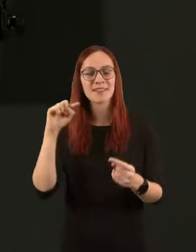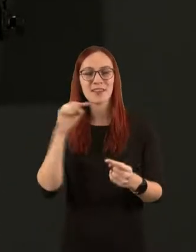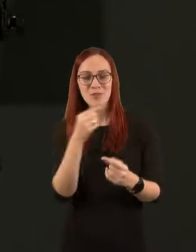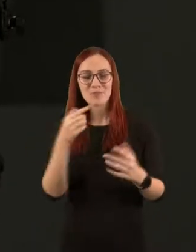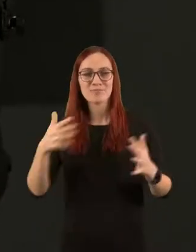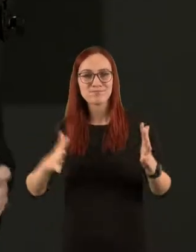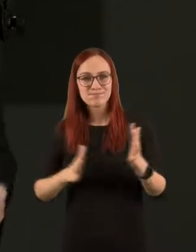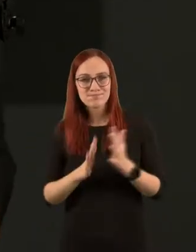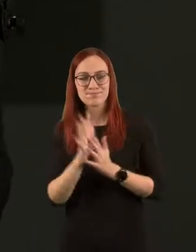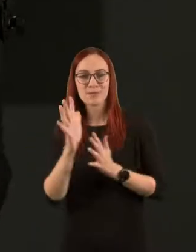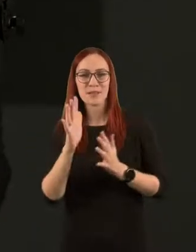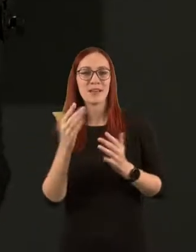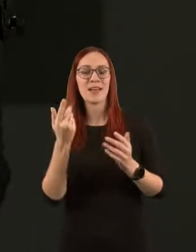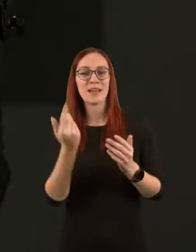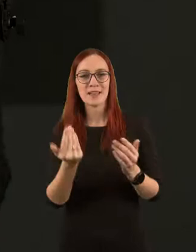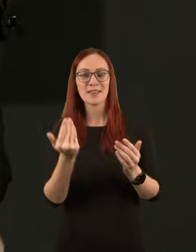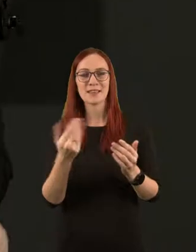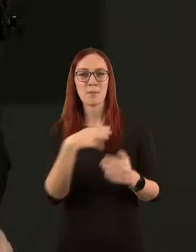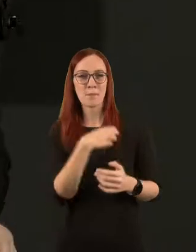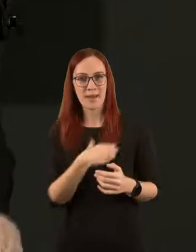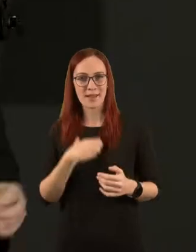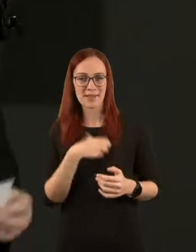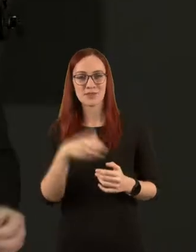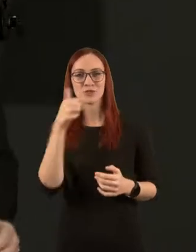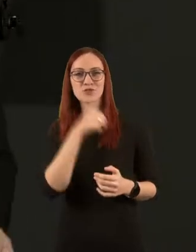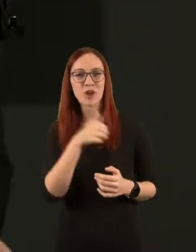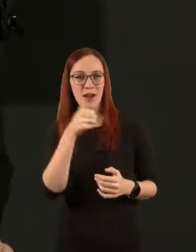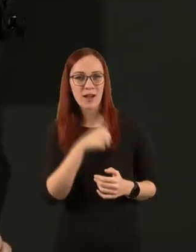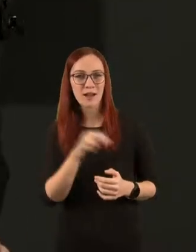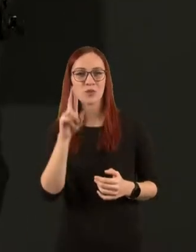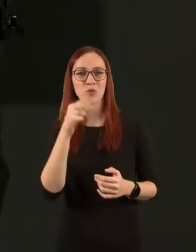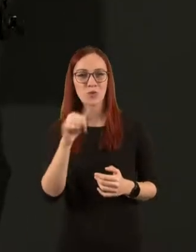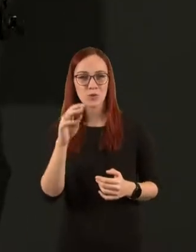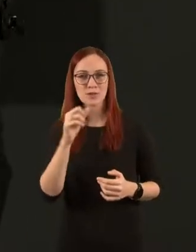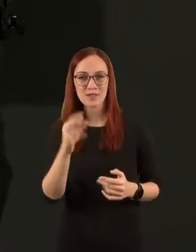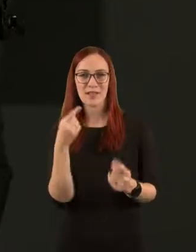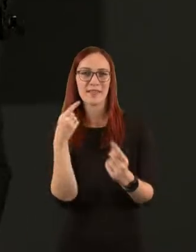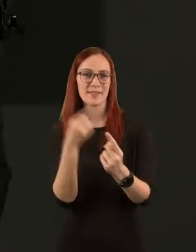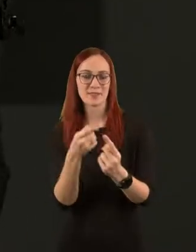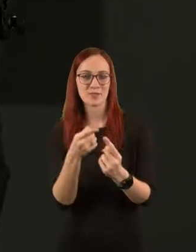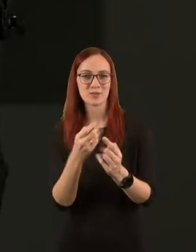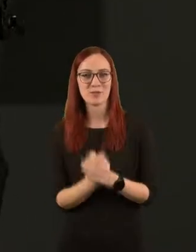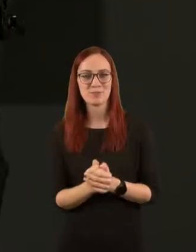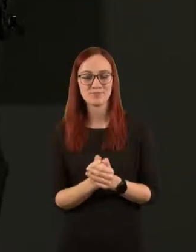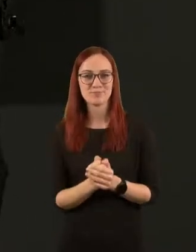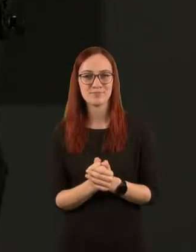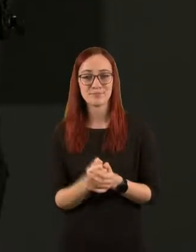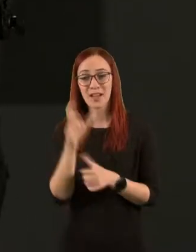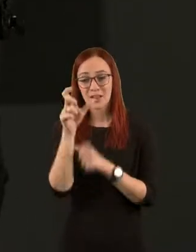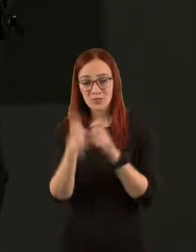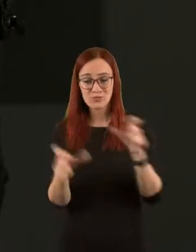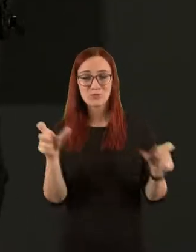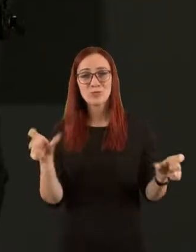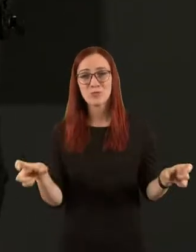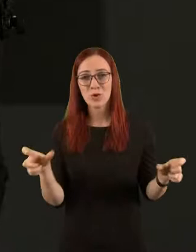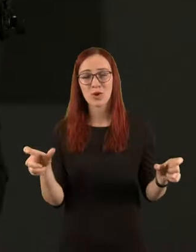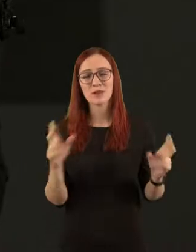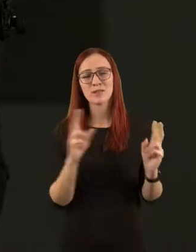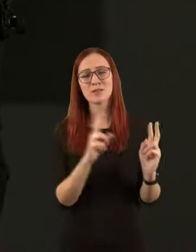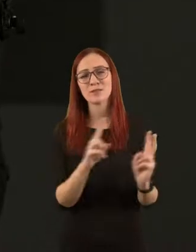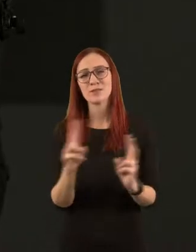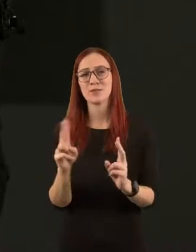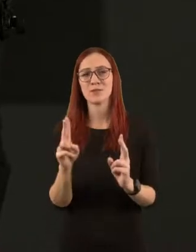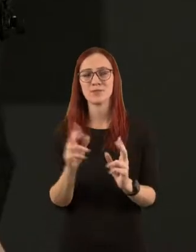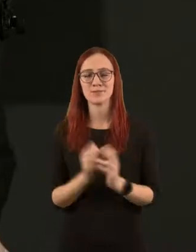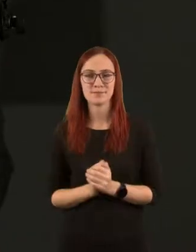interesting discussion in order to ensure good environmental condition and implementing one of the